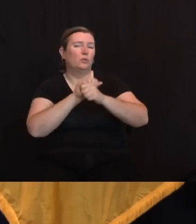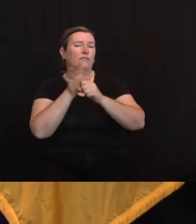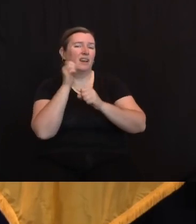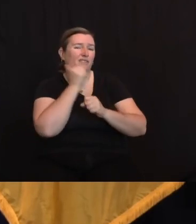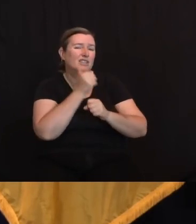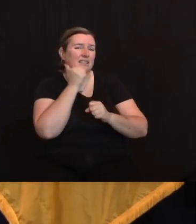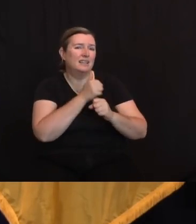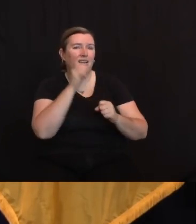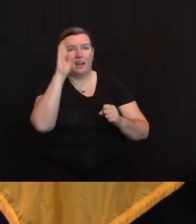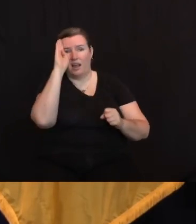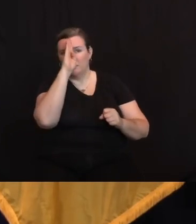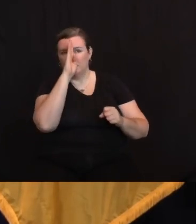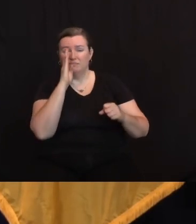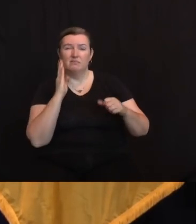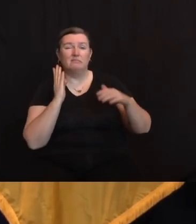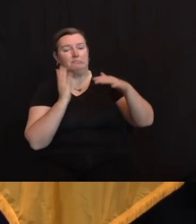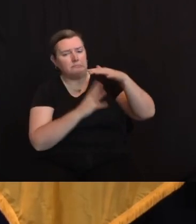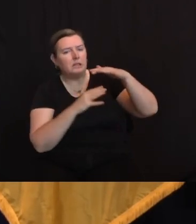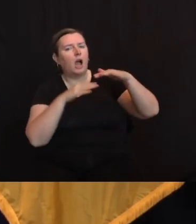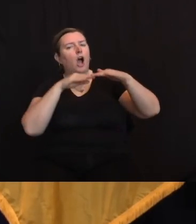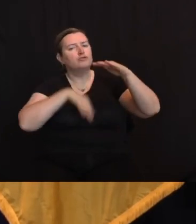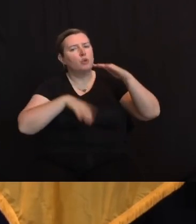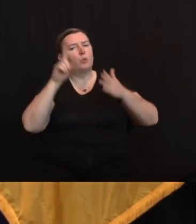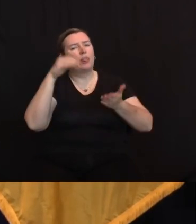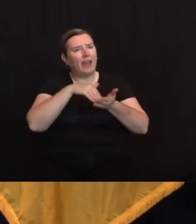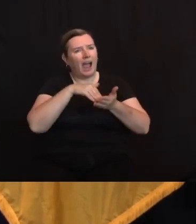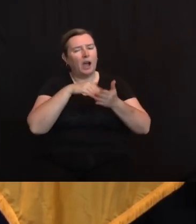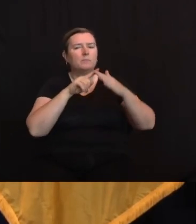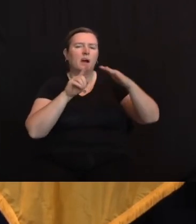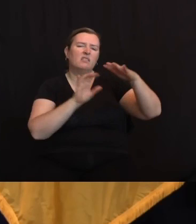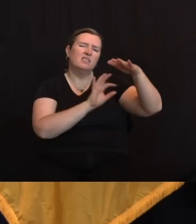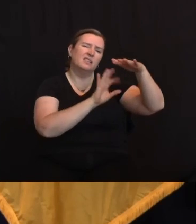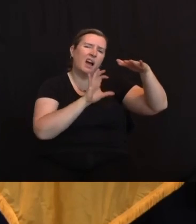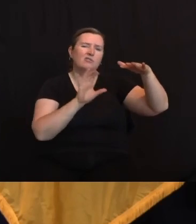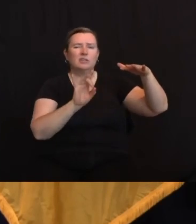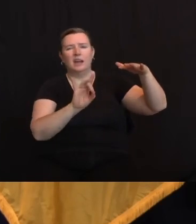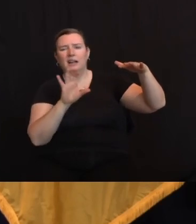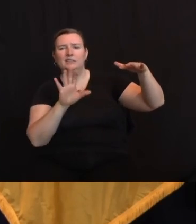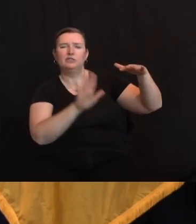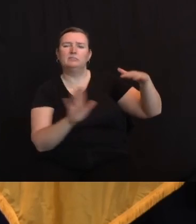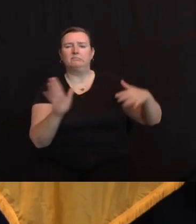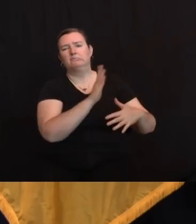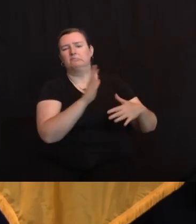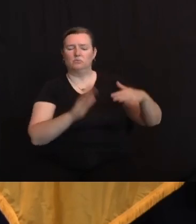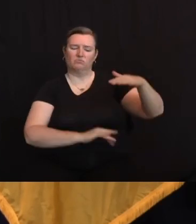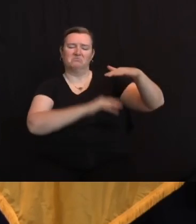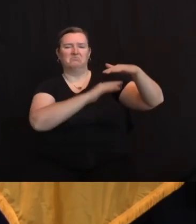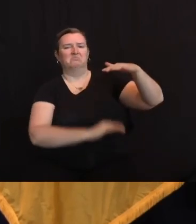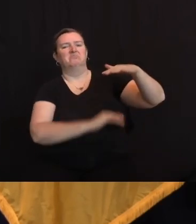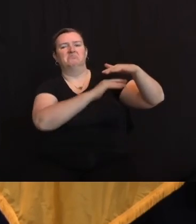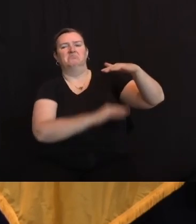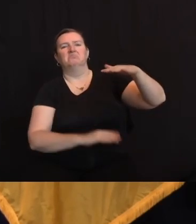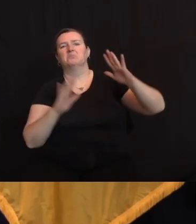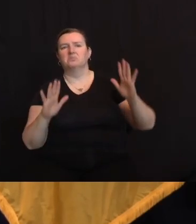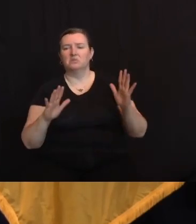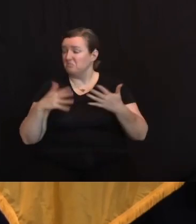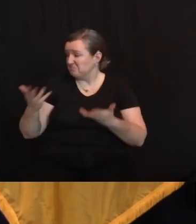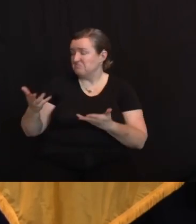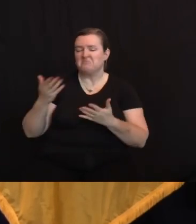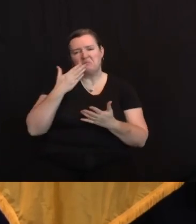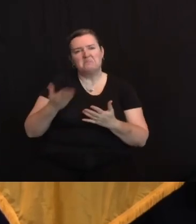under 1,000, but they're still staying plus or minus 900. And so, any observation on that? Yeah, I think to talk about